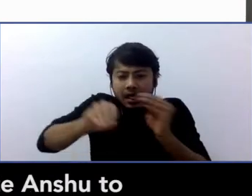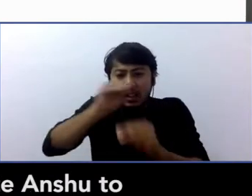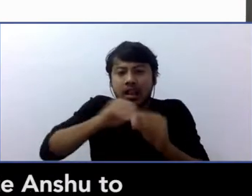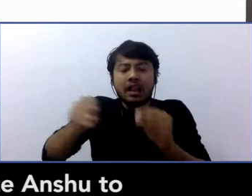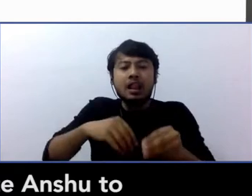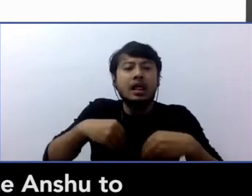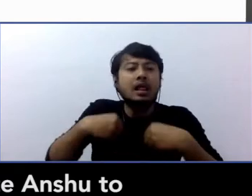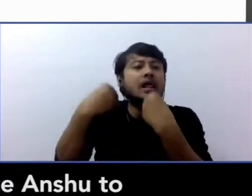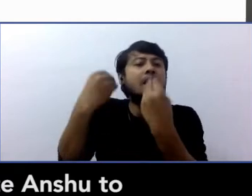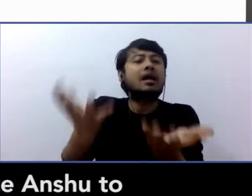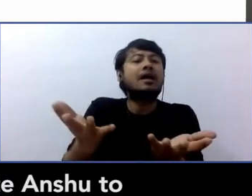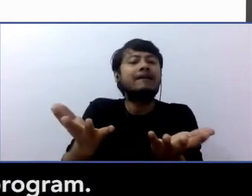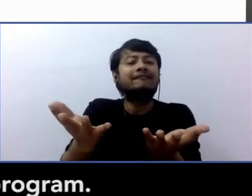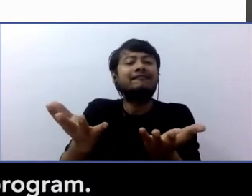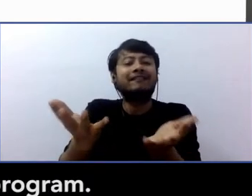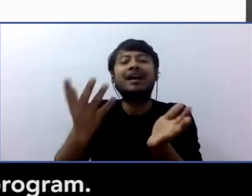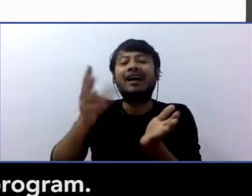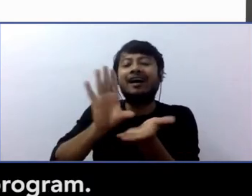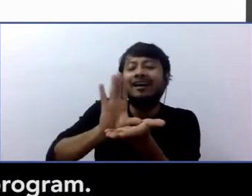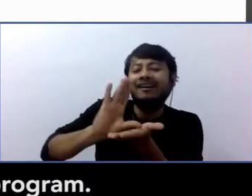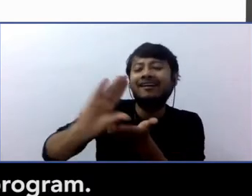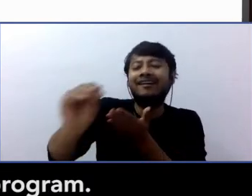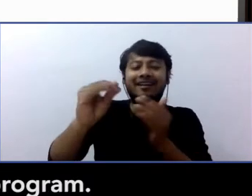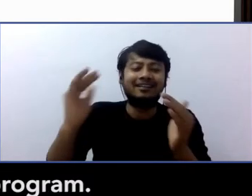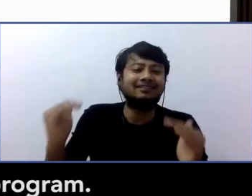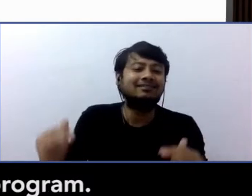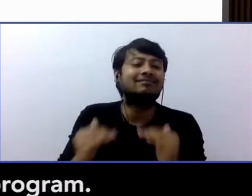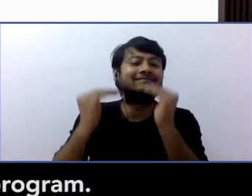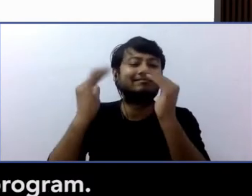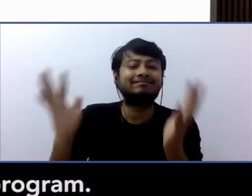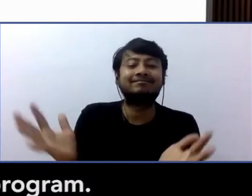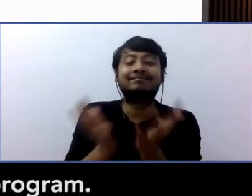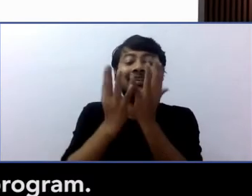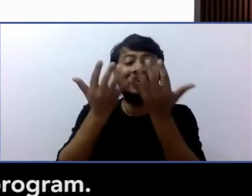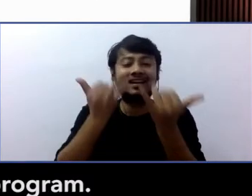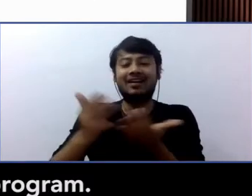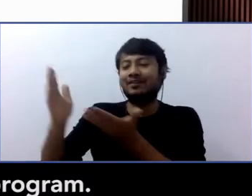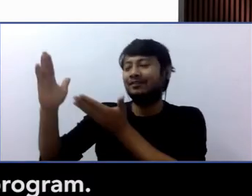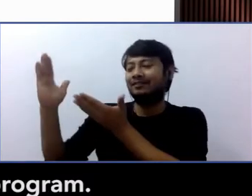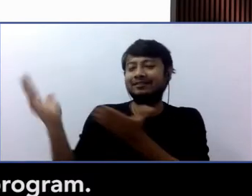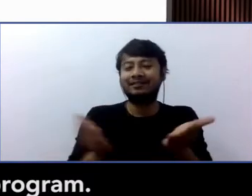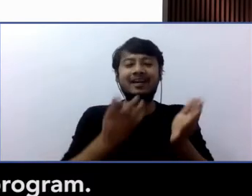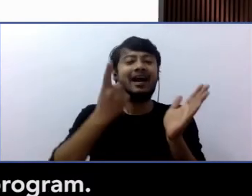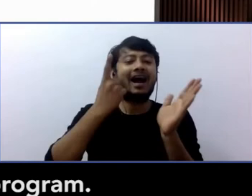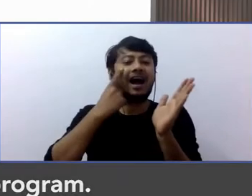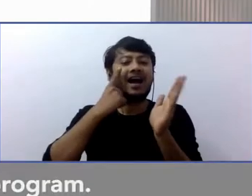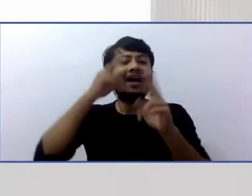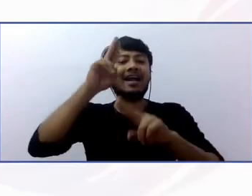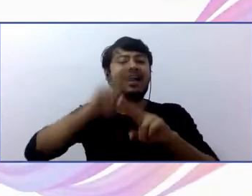now invite Anshu to take us through the India Inclusion Fellow Program.